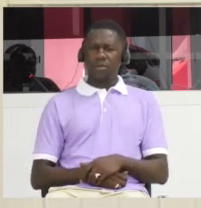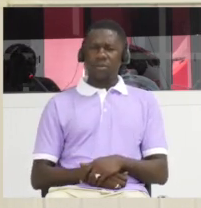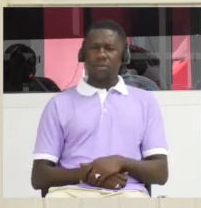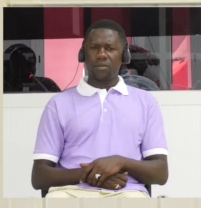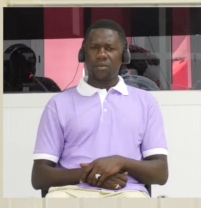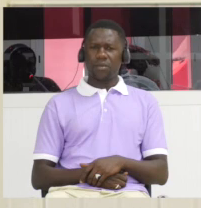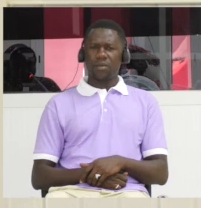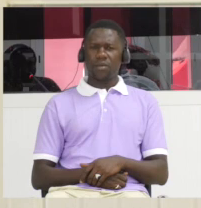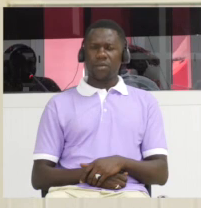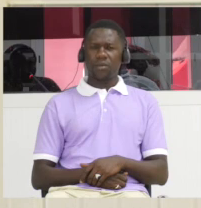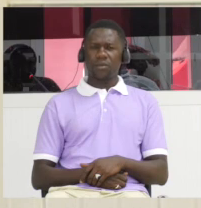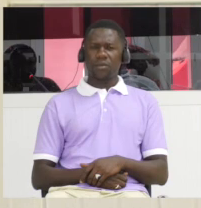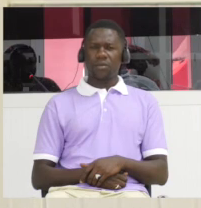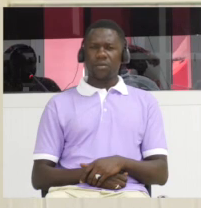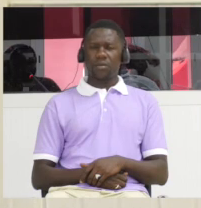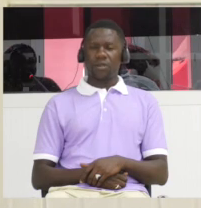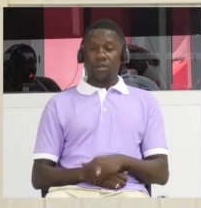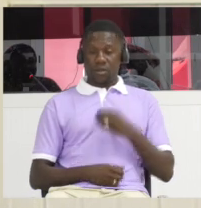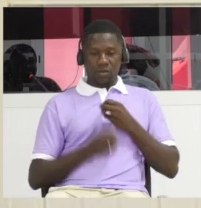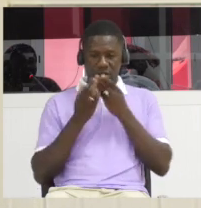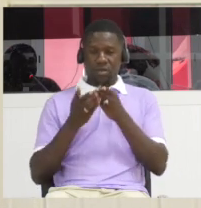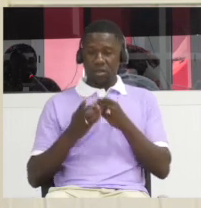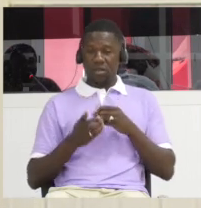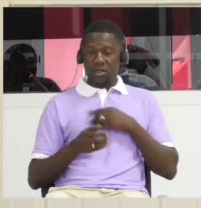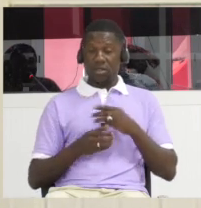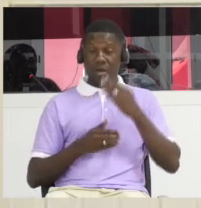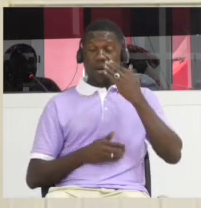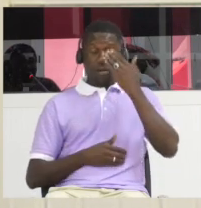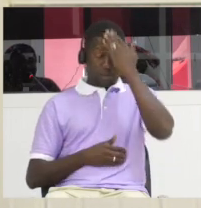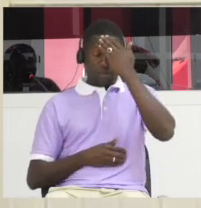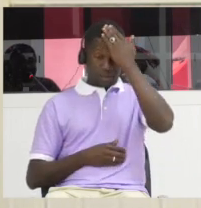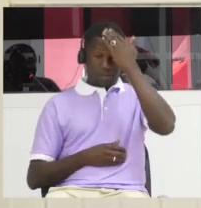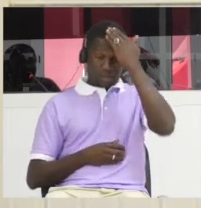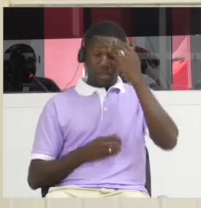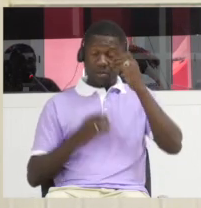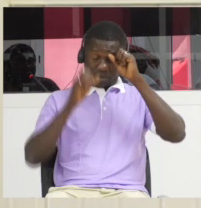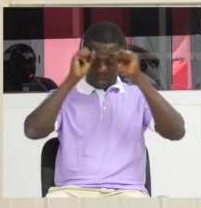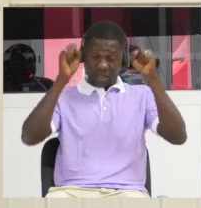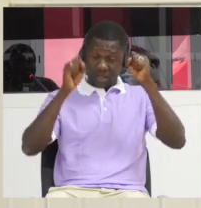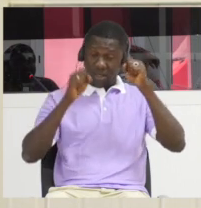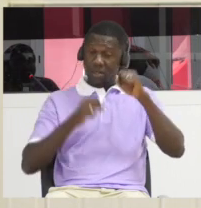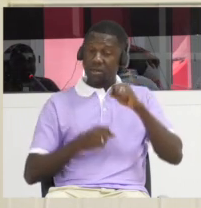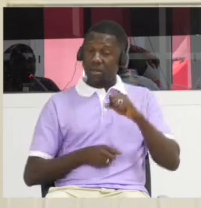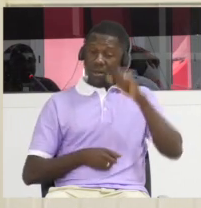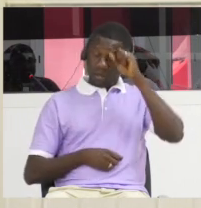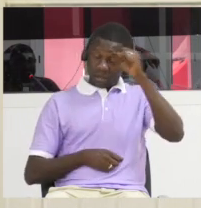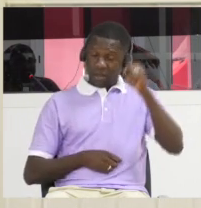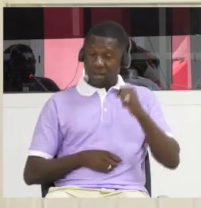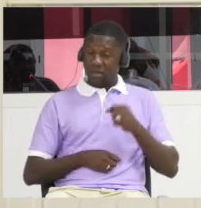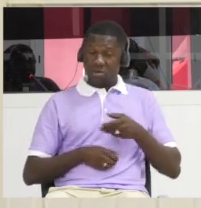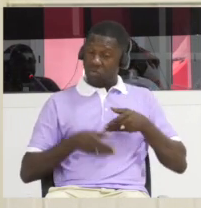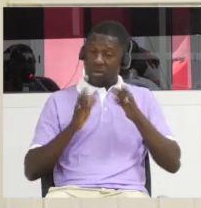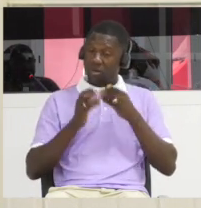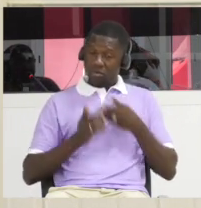It's a presidential prerogative to appoint whosoever you feel should be your